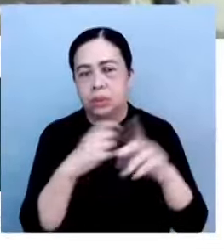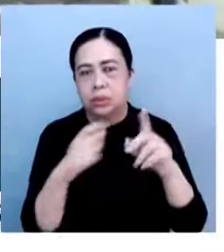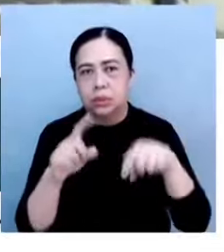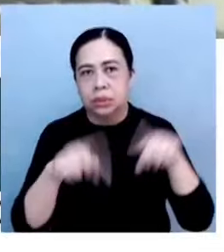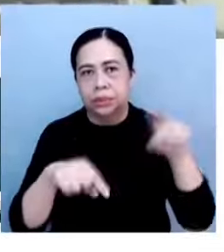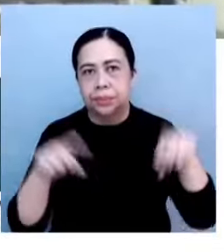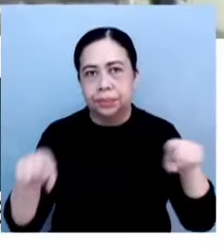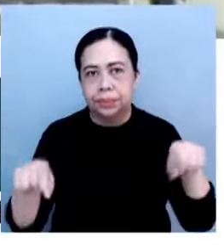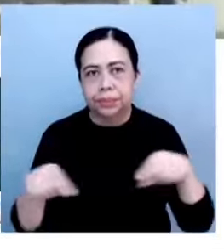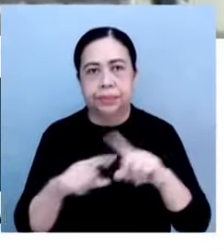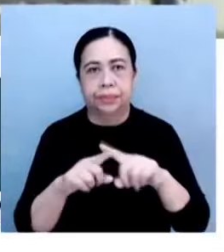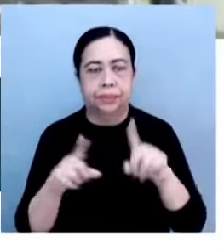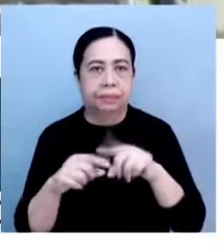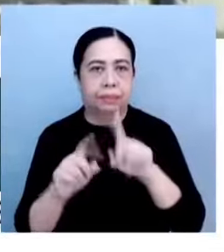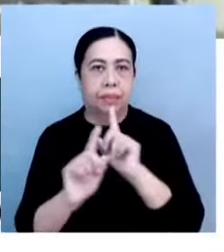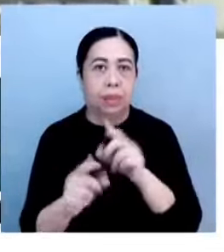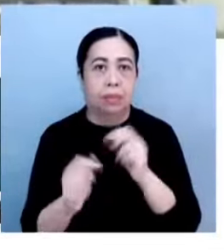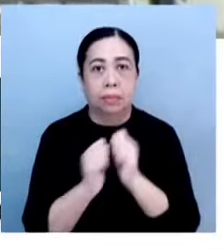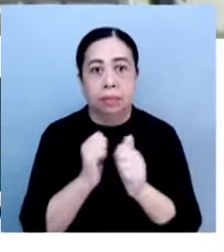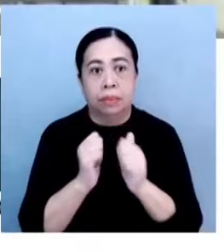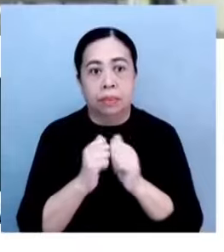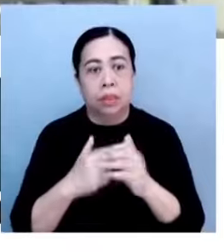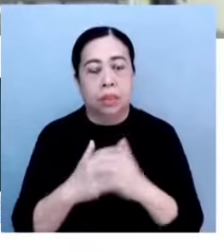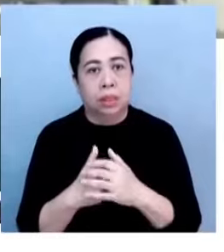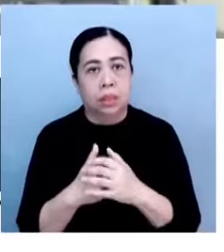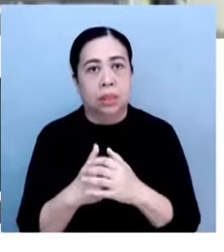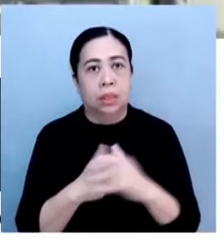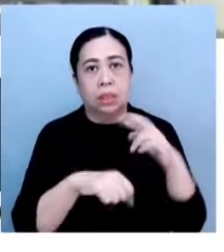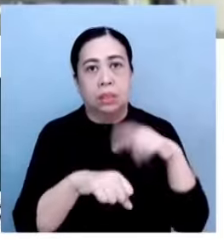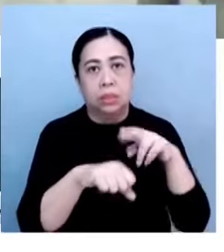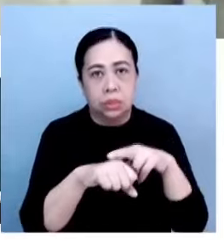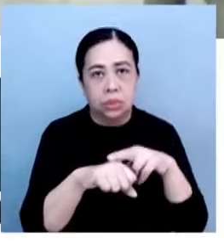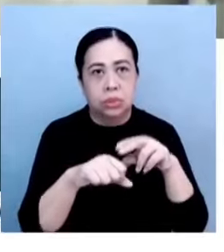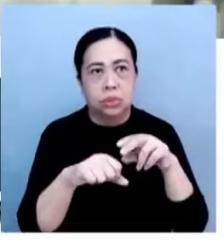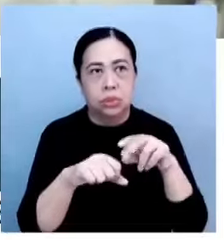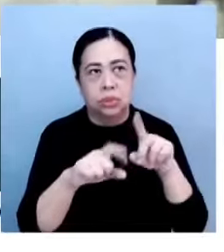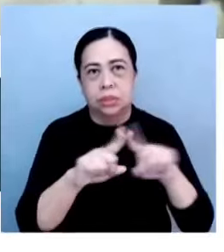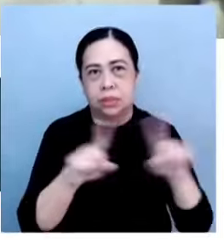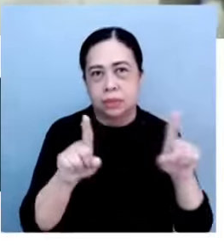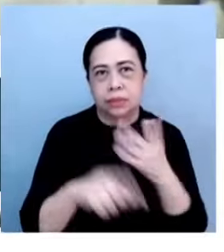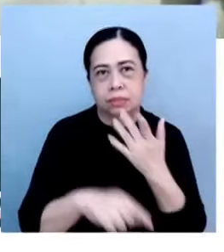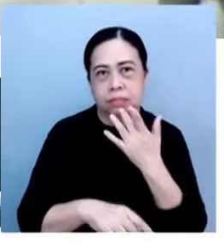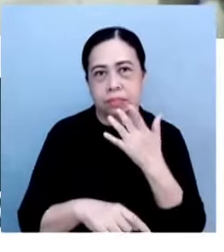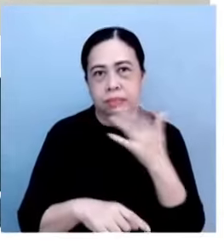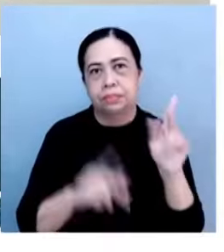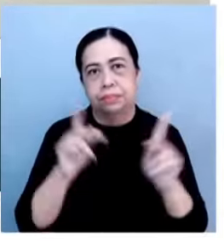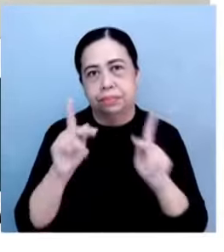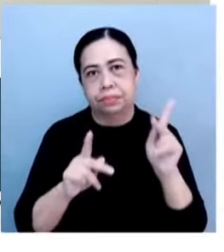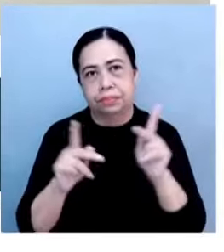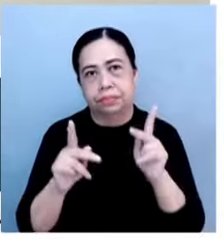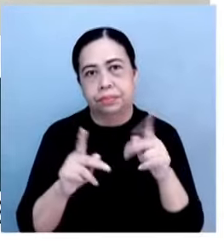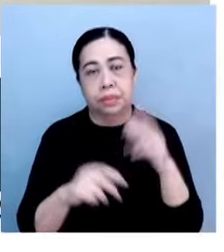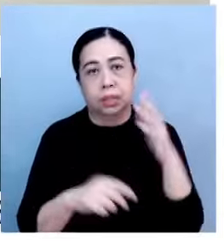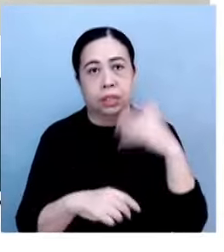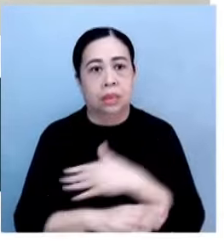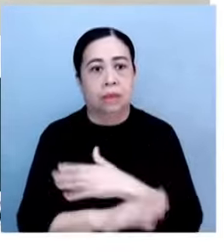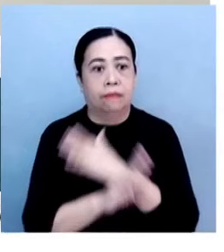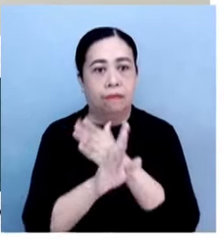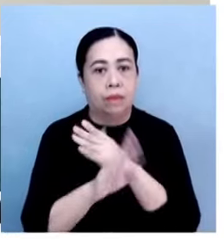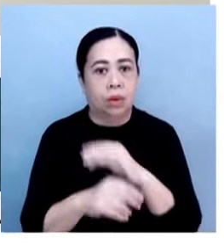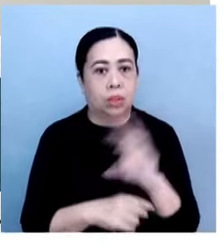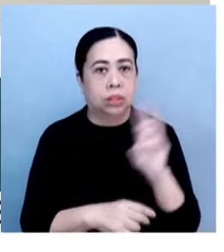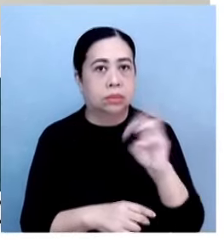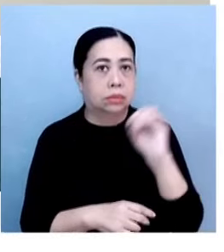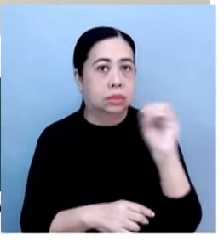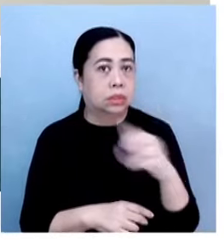disparity sa mga sagot. Ibig sabihin, by region, medyo iba yung preference ng mga tao. Sa Davao region, 6%